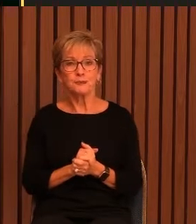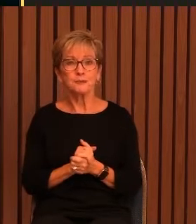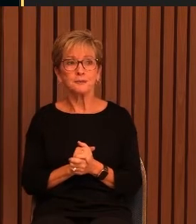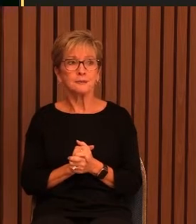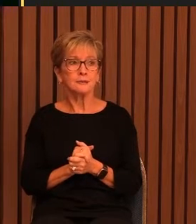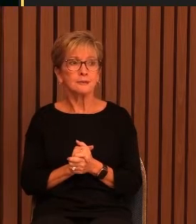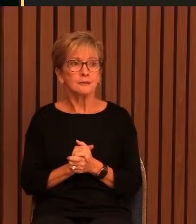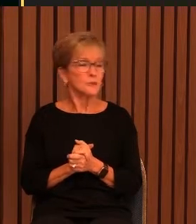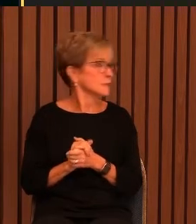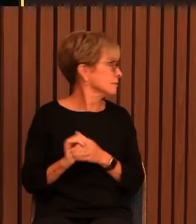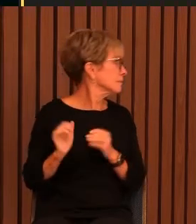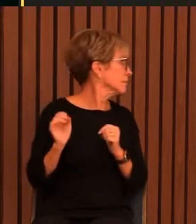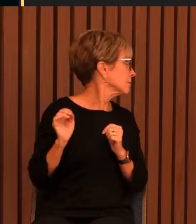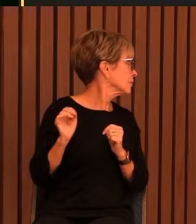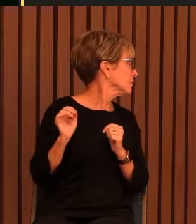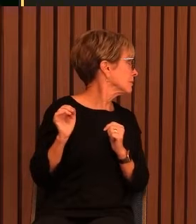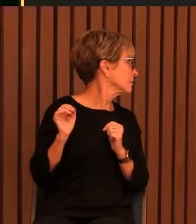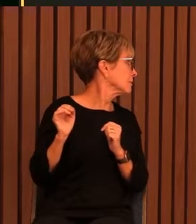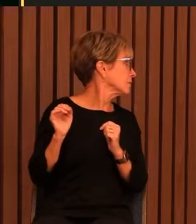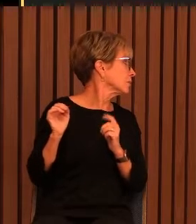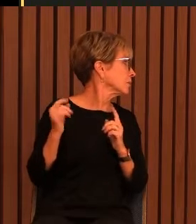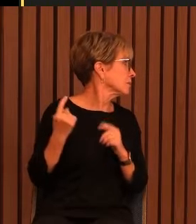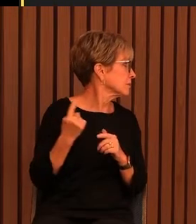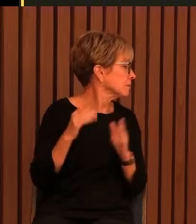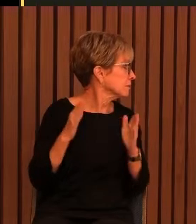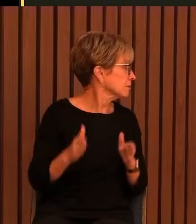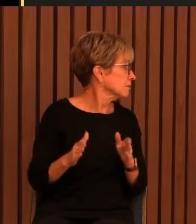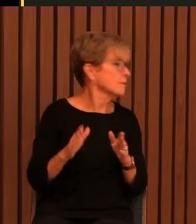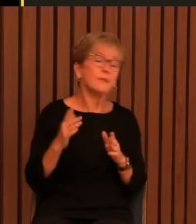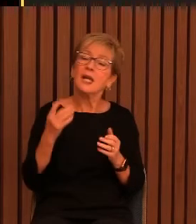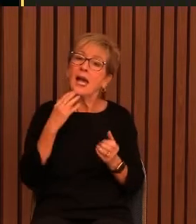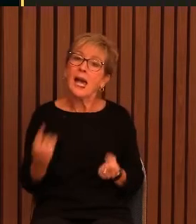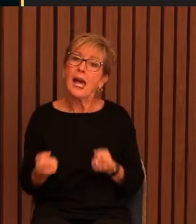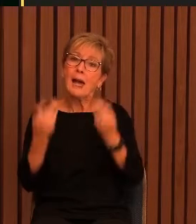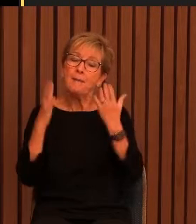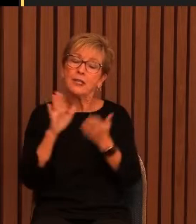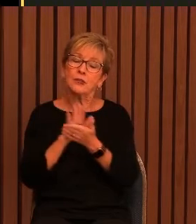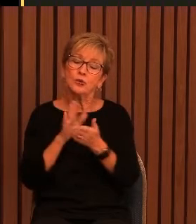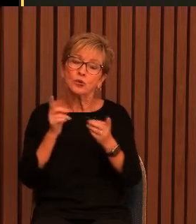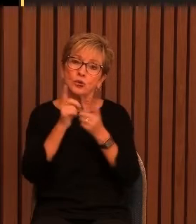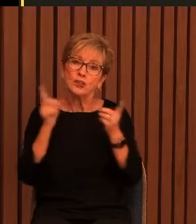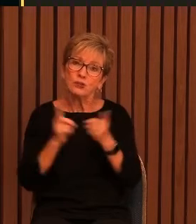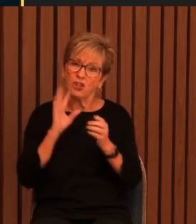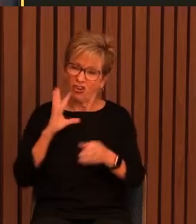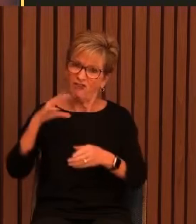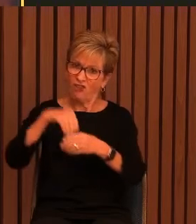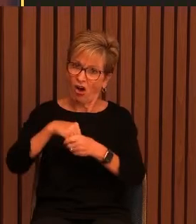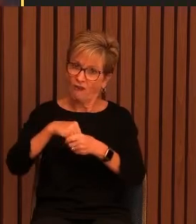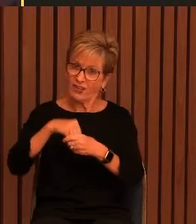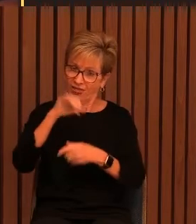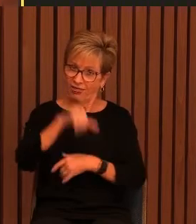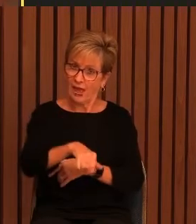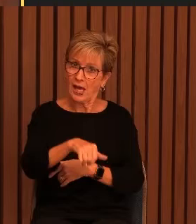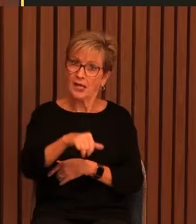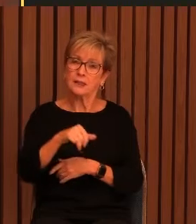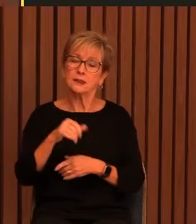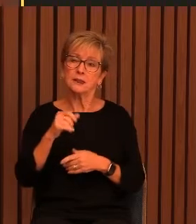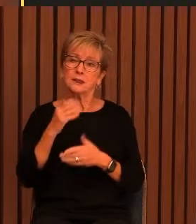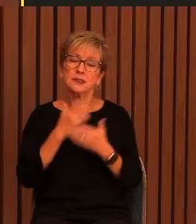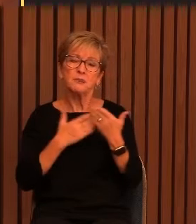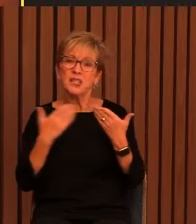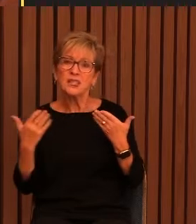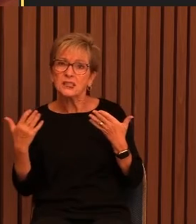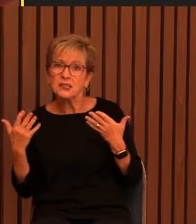how many districts are already involved? Oh, sorry. How many districts are already involved in something similar to